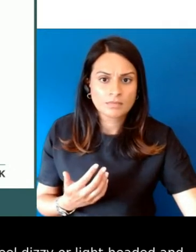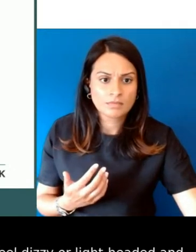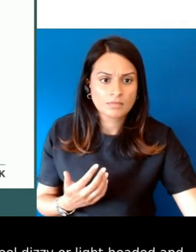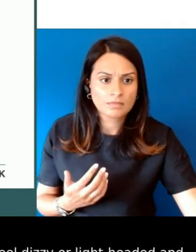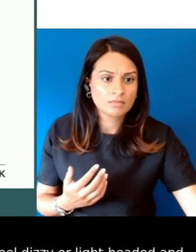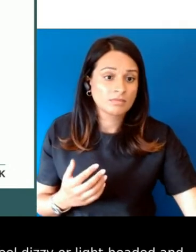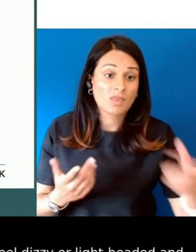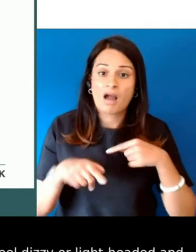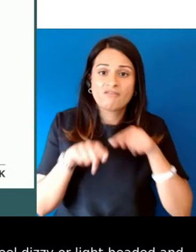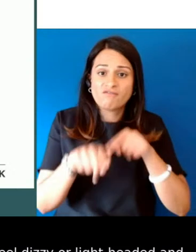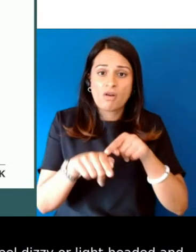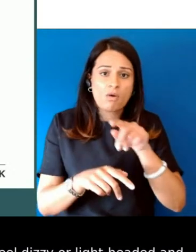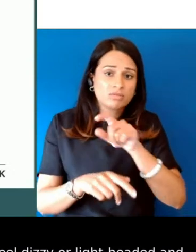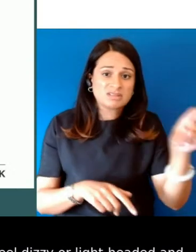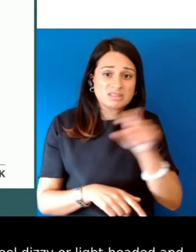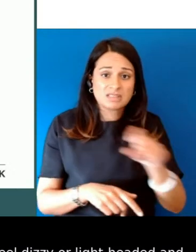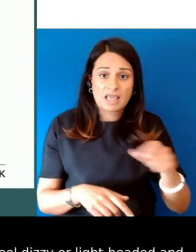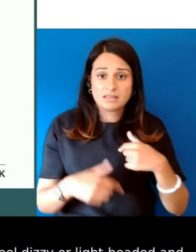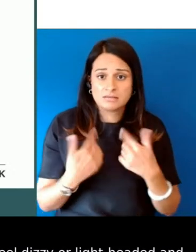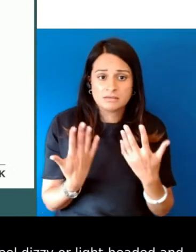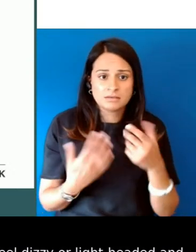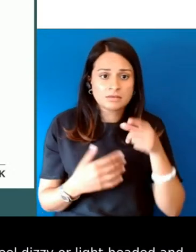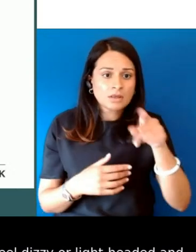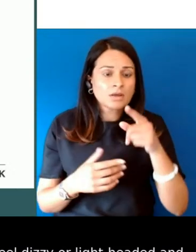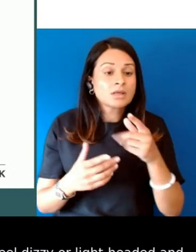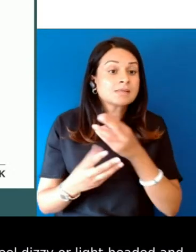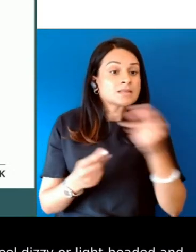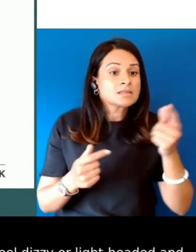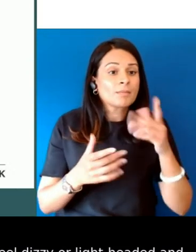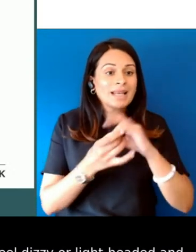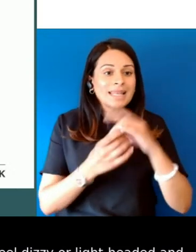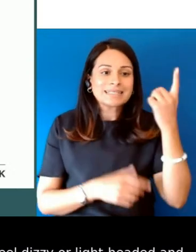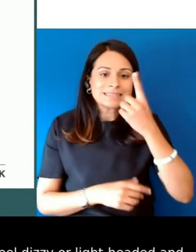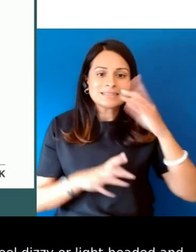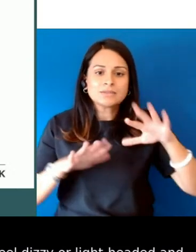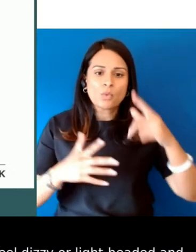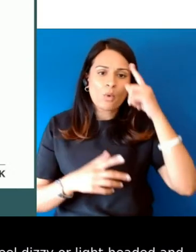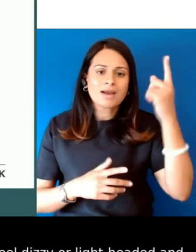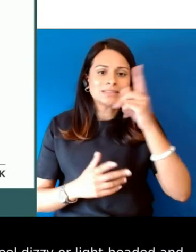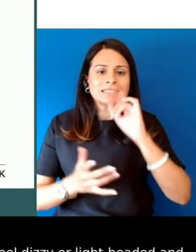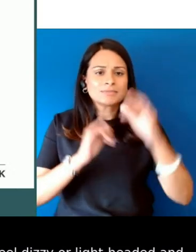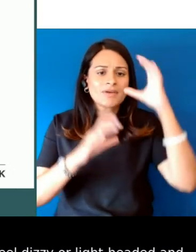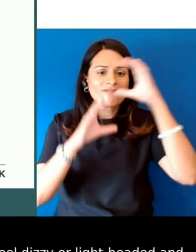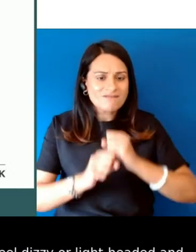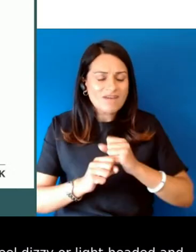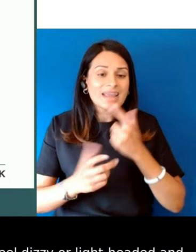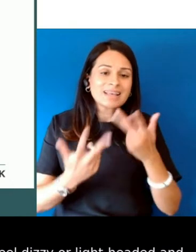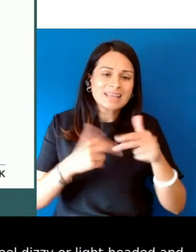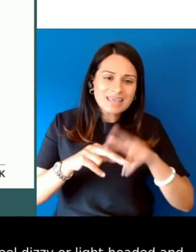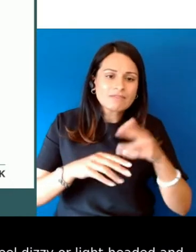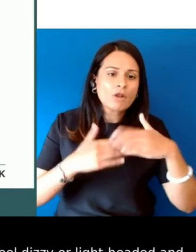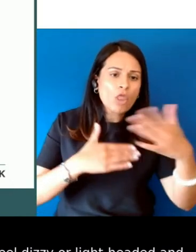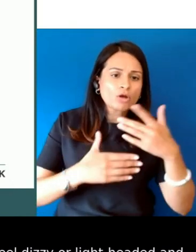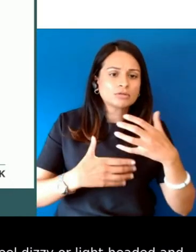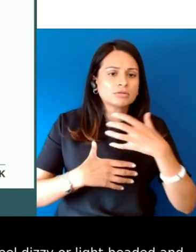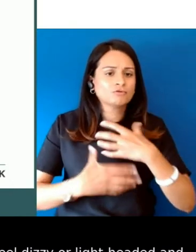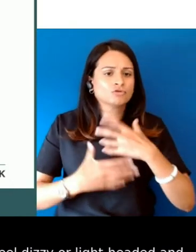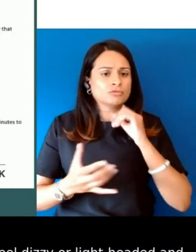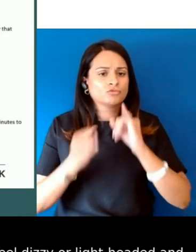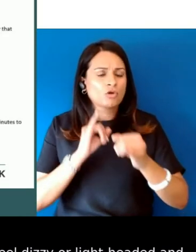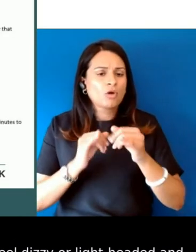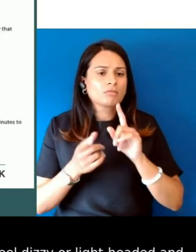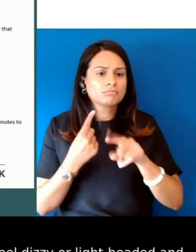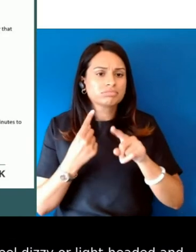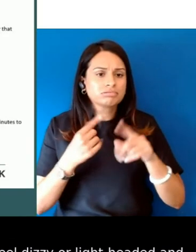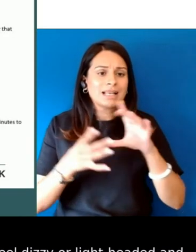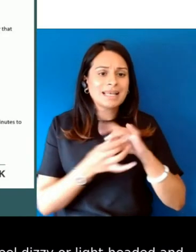anaphylaxis are associated with either and some form of rash or also a swelling and